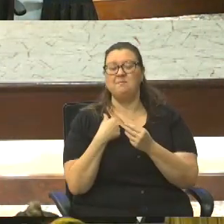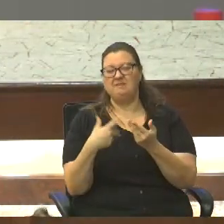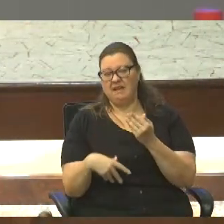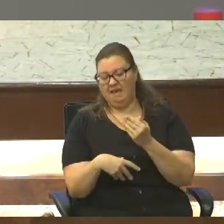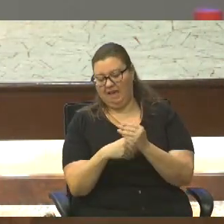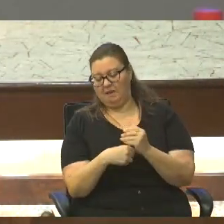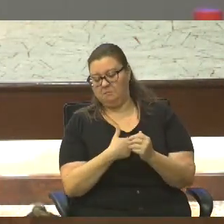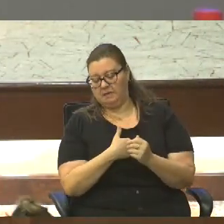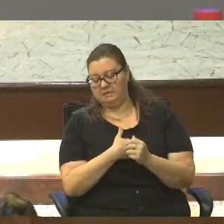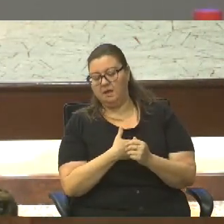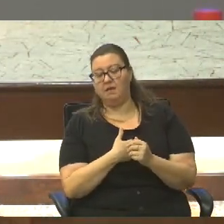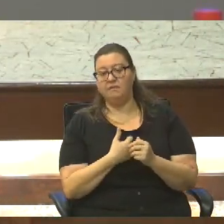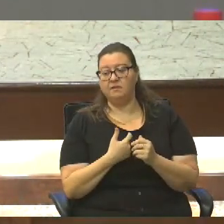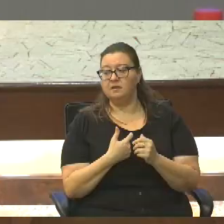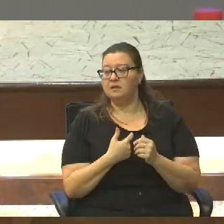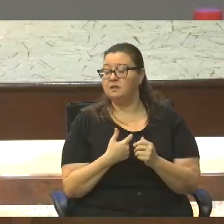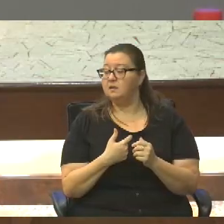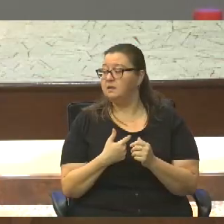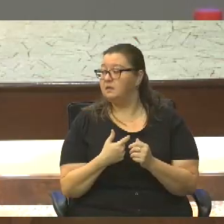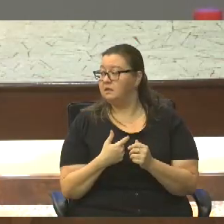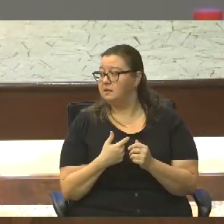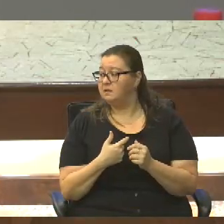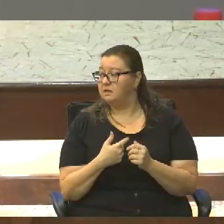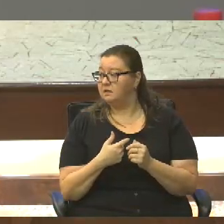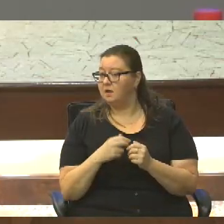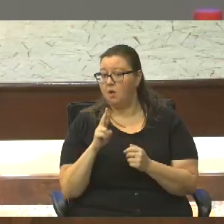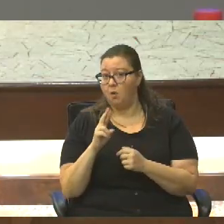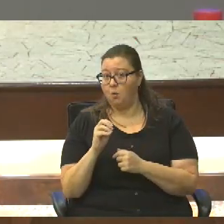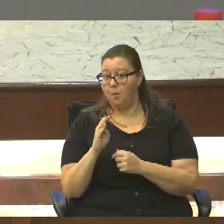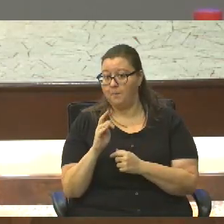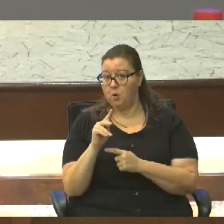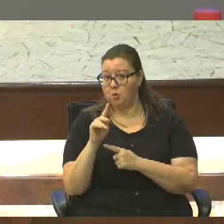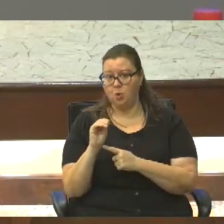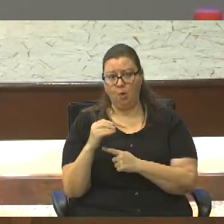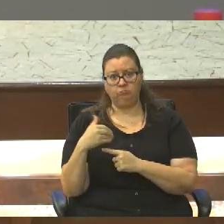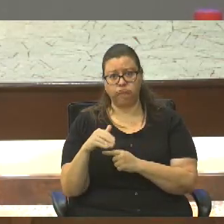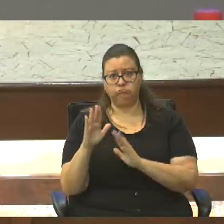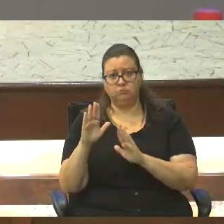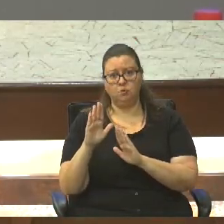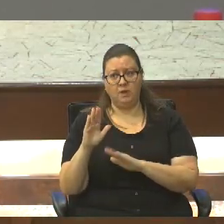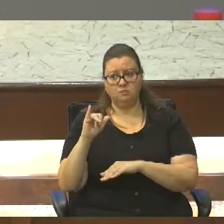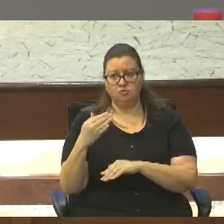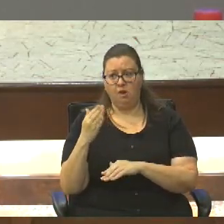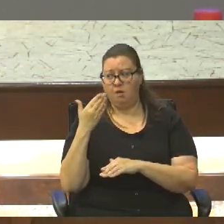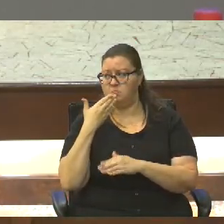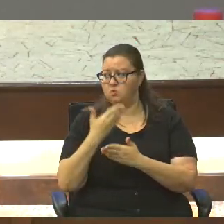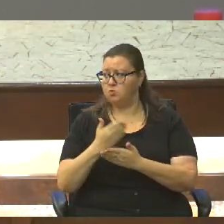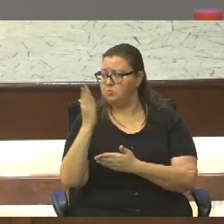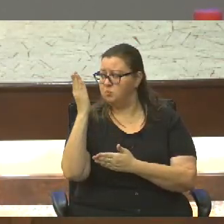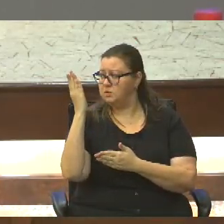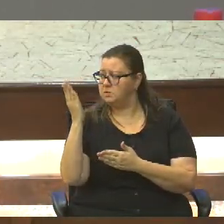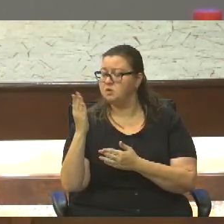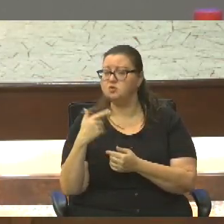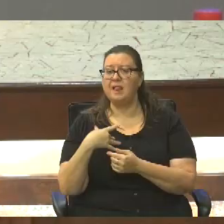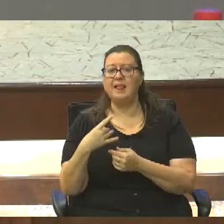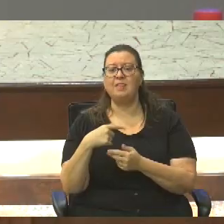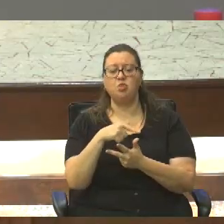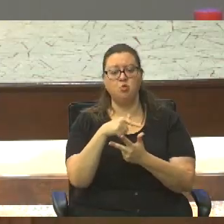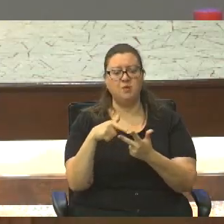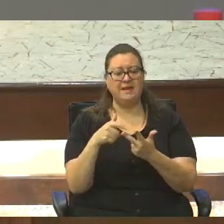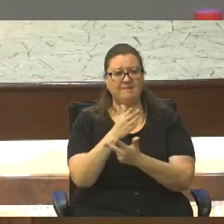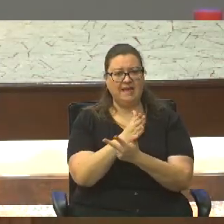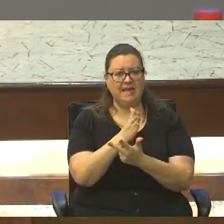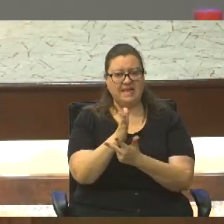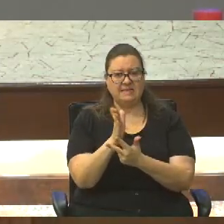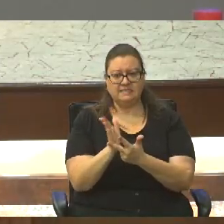is verbatim from me, ditto. Roberto, great job, good presentation. I like the three-phase approach, and the